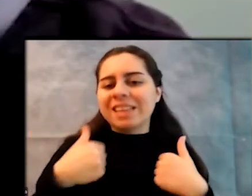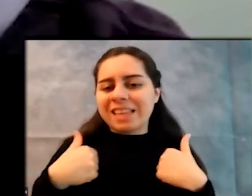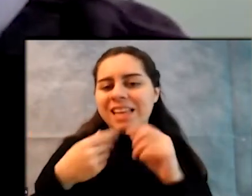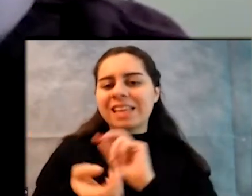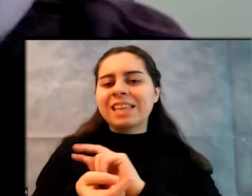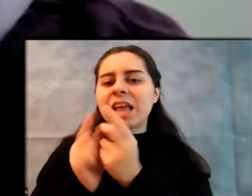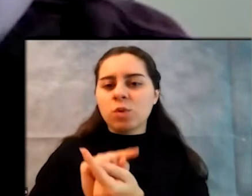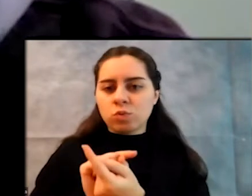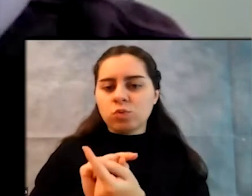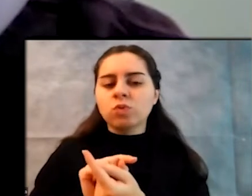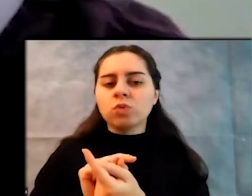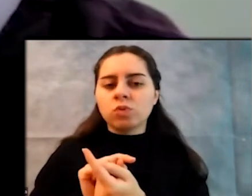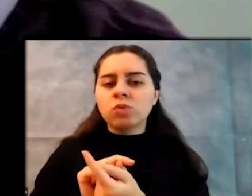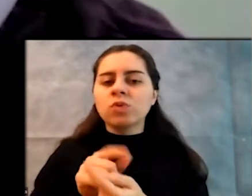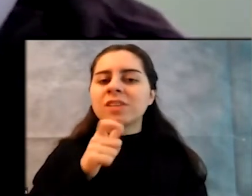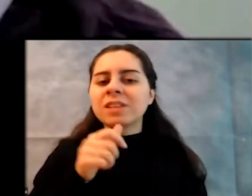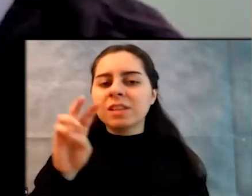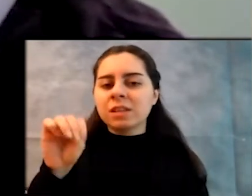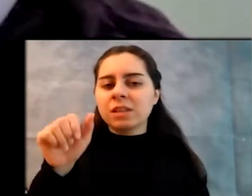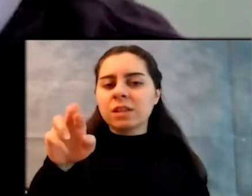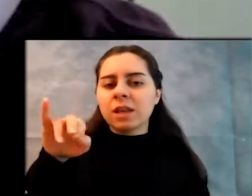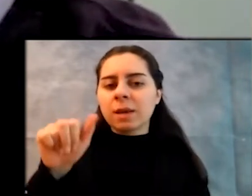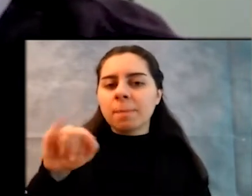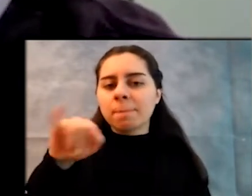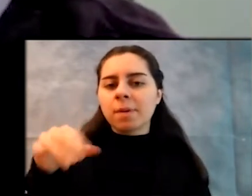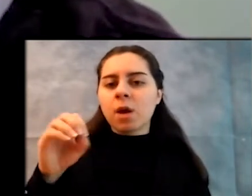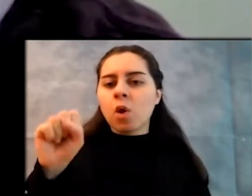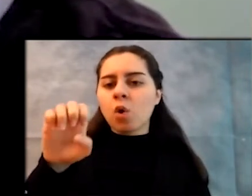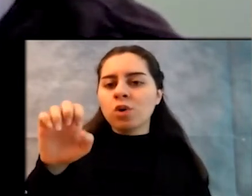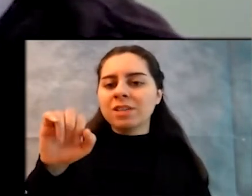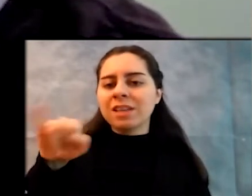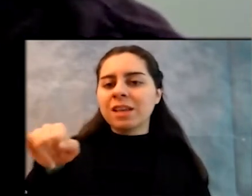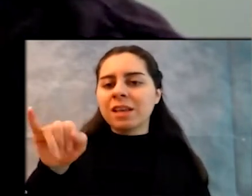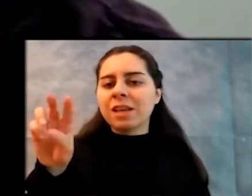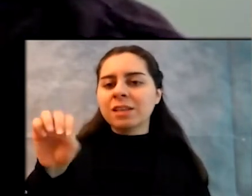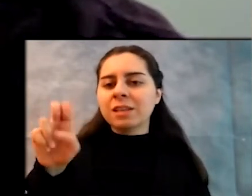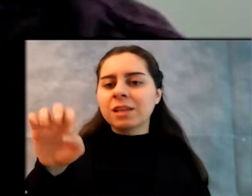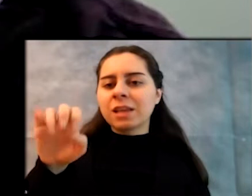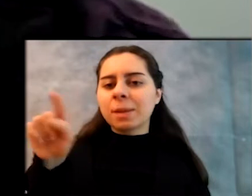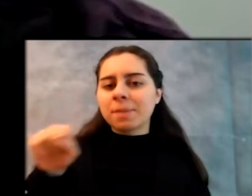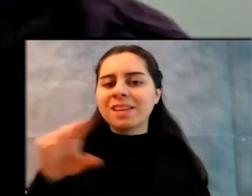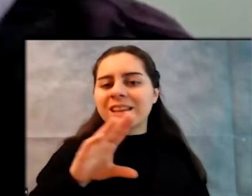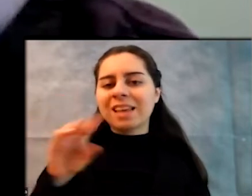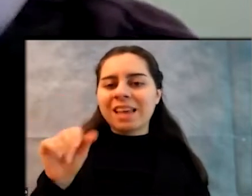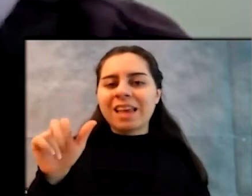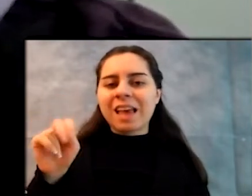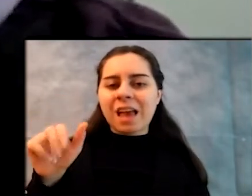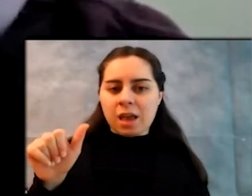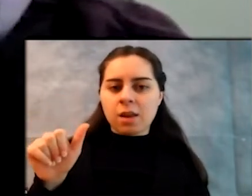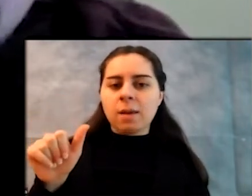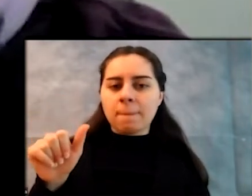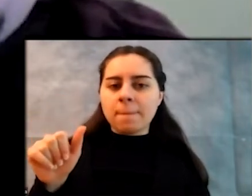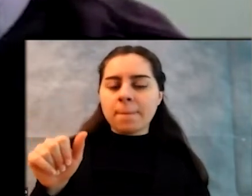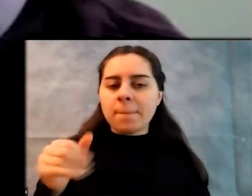It's translated by Maria Jose Jimenez and Anna Rosenwang.